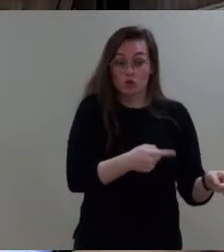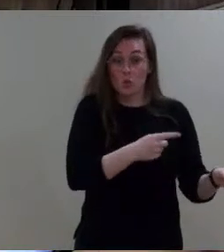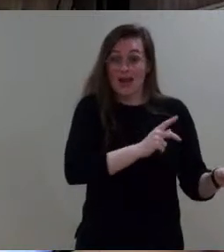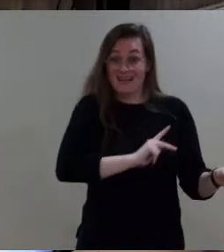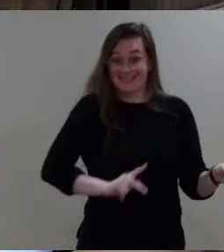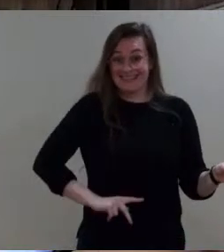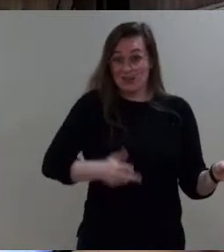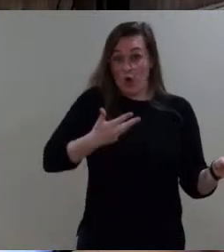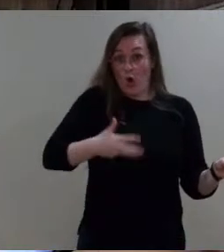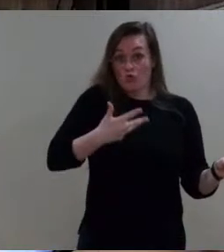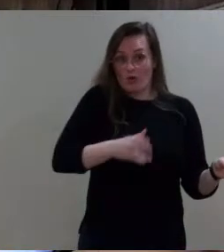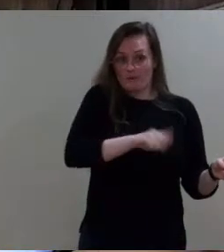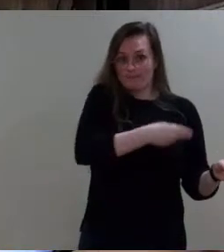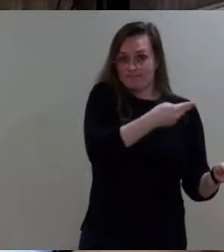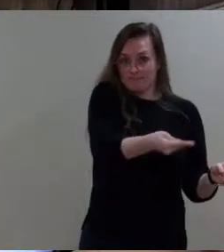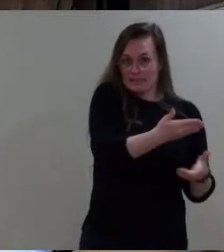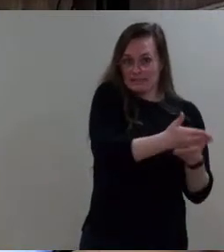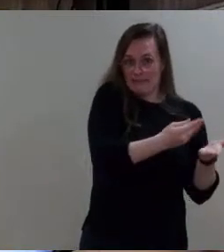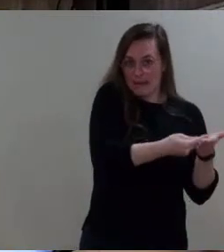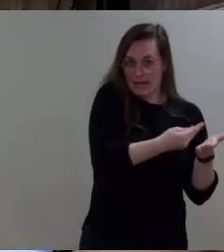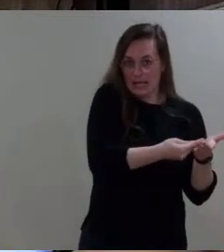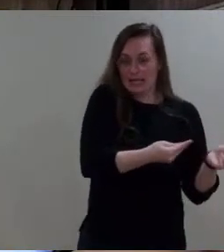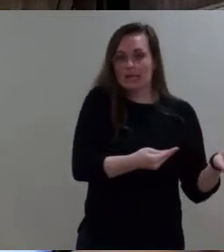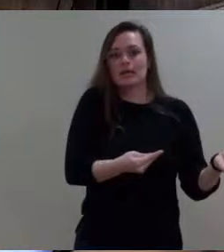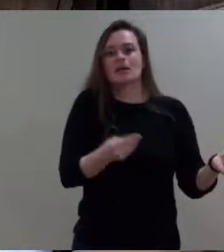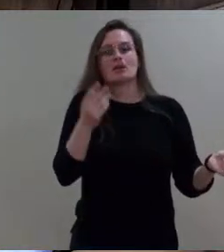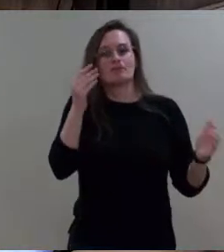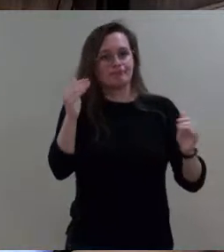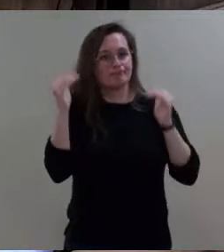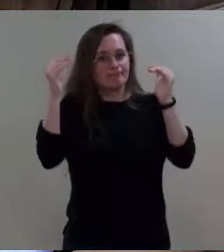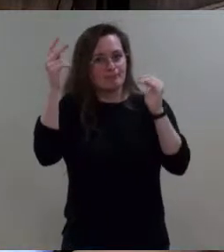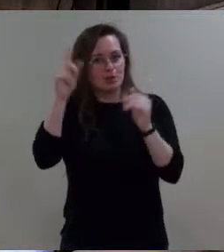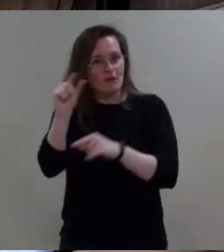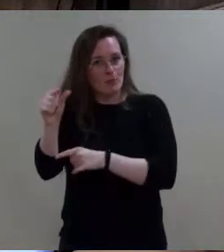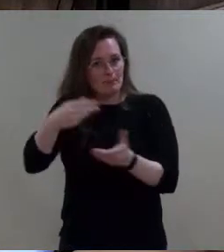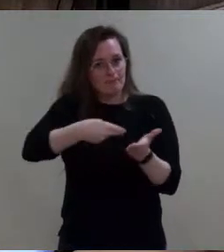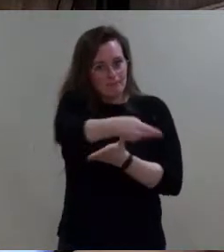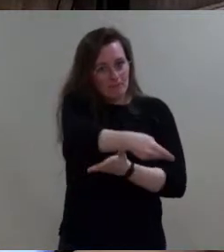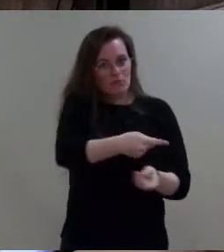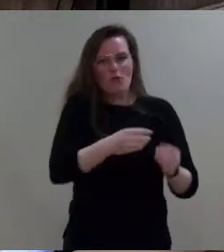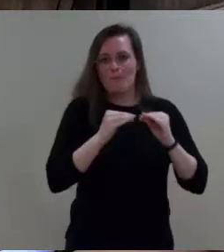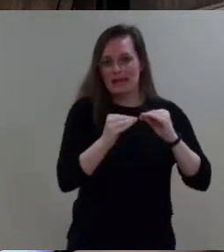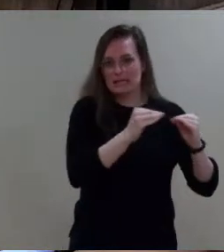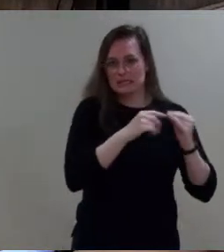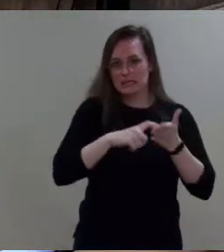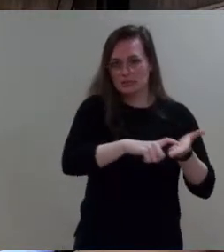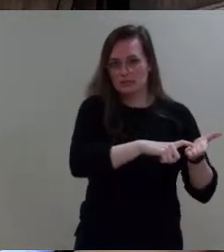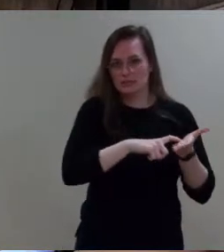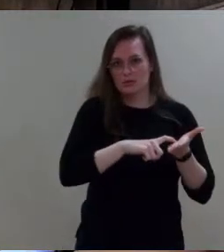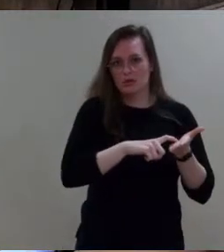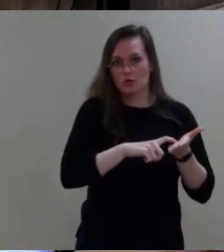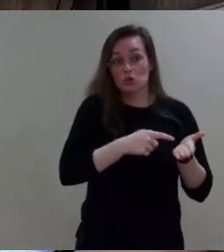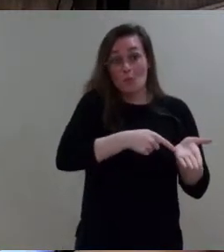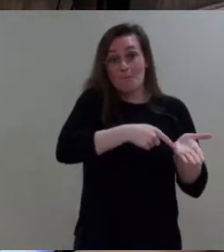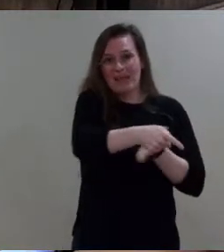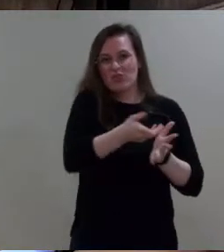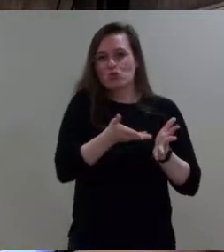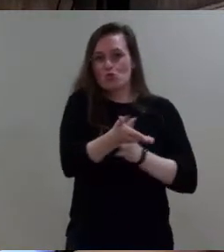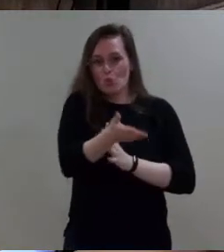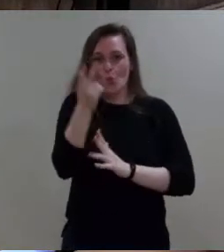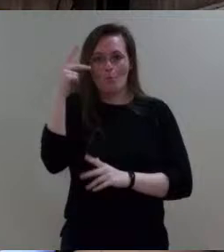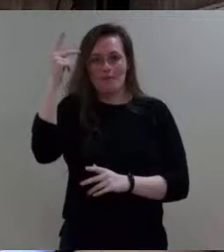but the province provides a lot of the funding for their maintenance and upkeep. So that is paid for by provincial taxes,